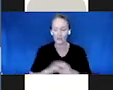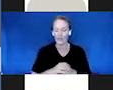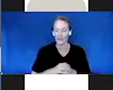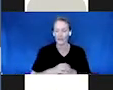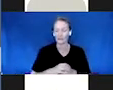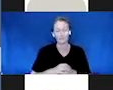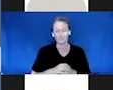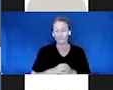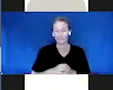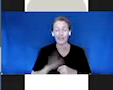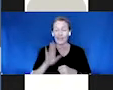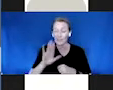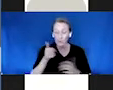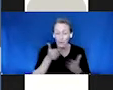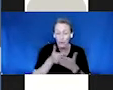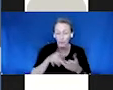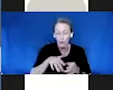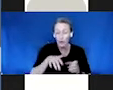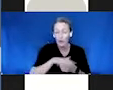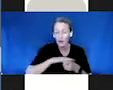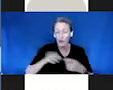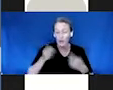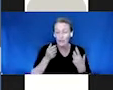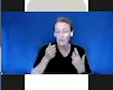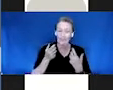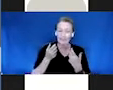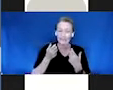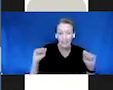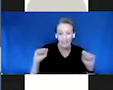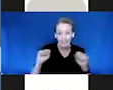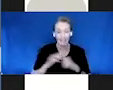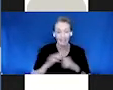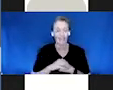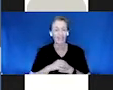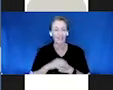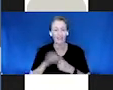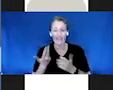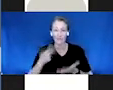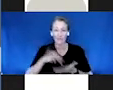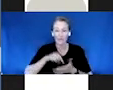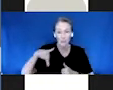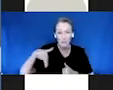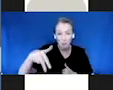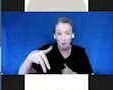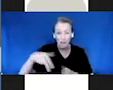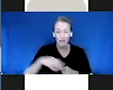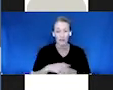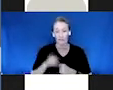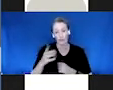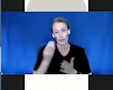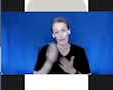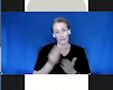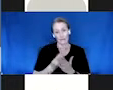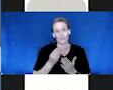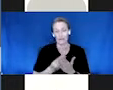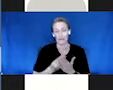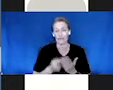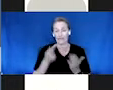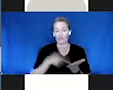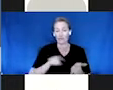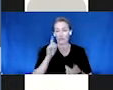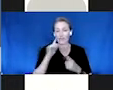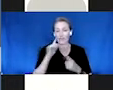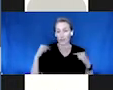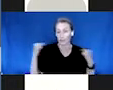have disposable income to afford a gym or a personal trainer? Even our genetics depends on the context. And if